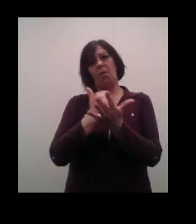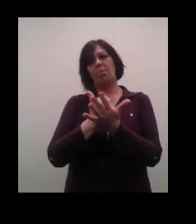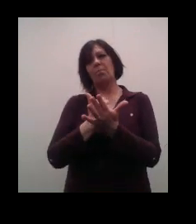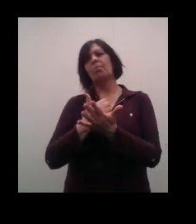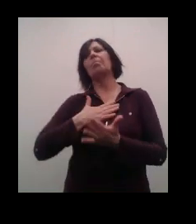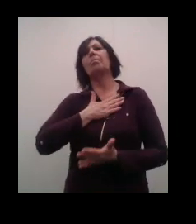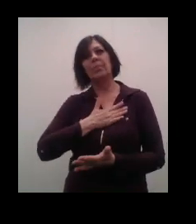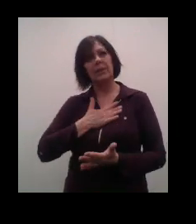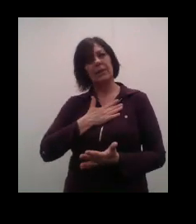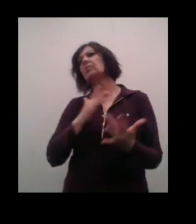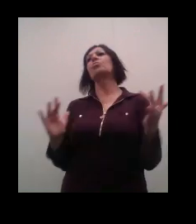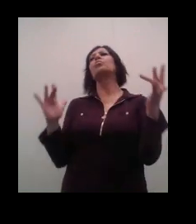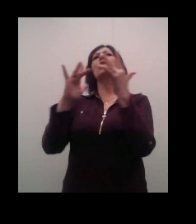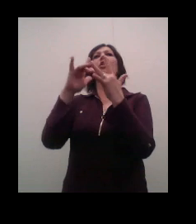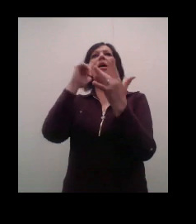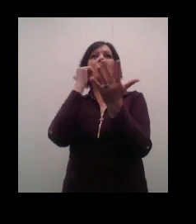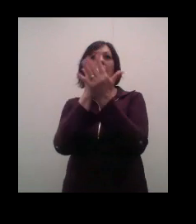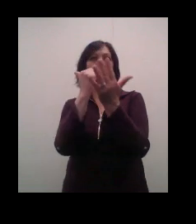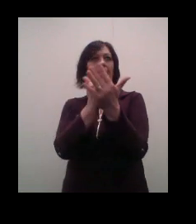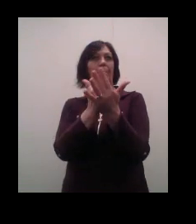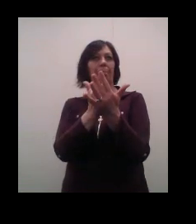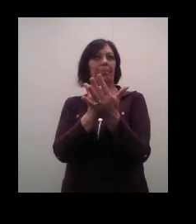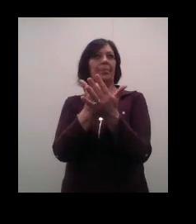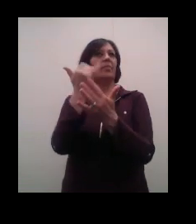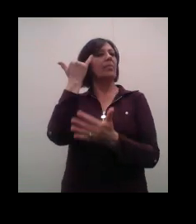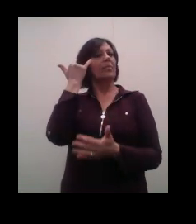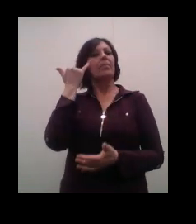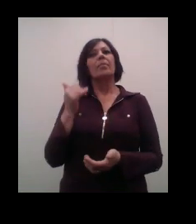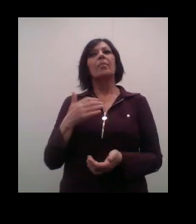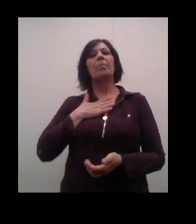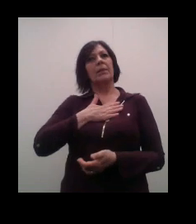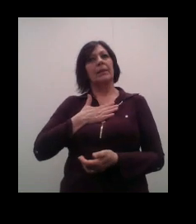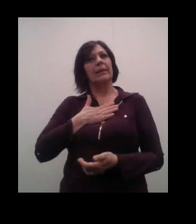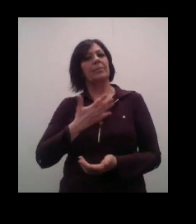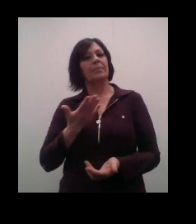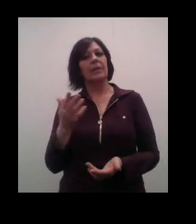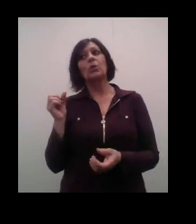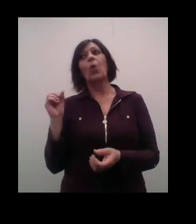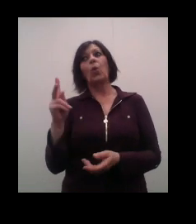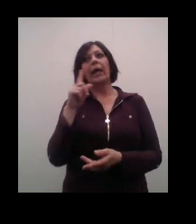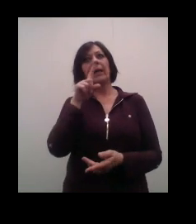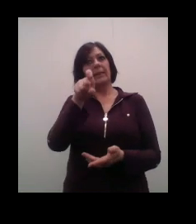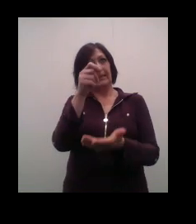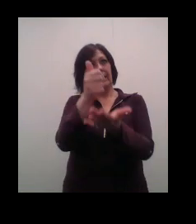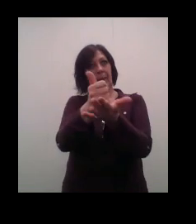encourage people to reach out, and if you feel like you need help, you need help. It's okay.